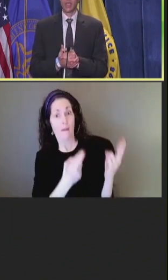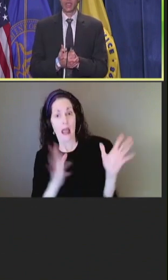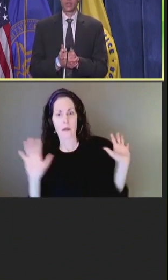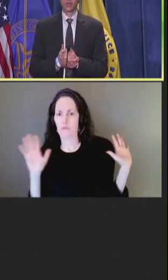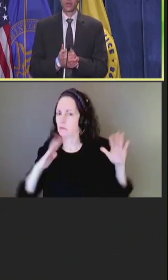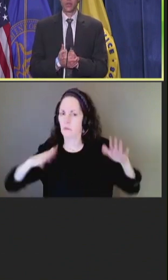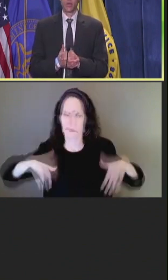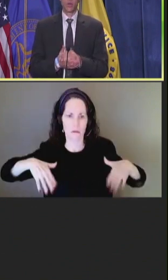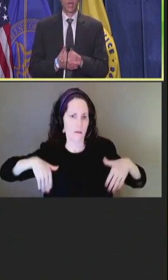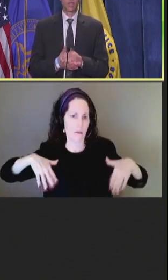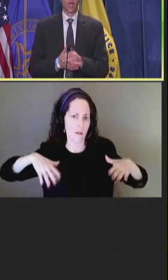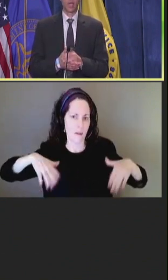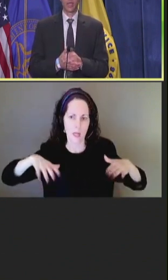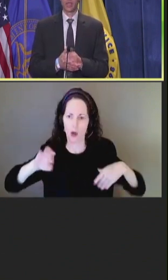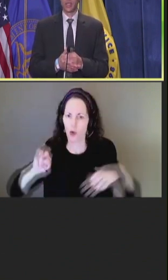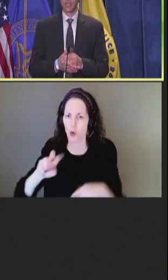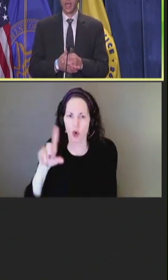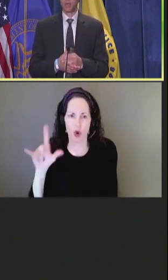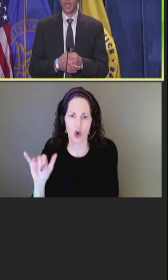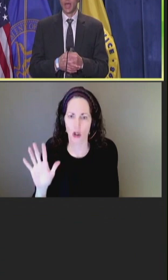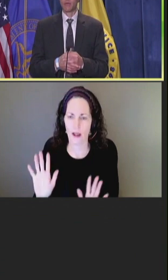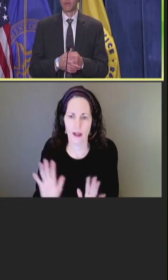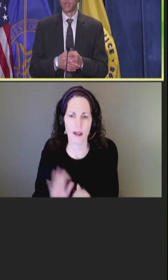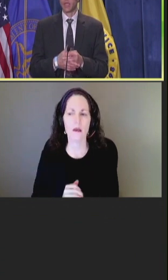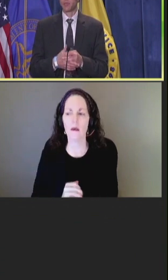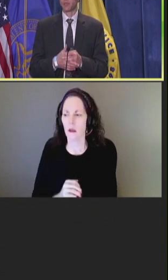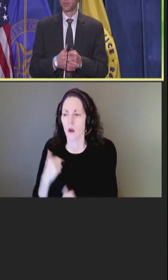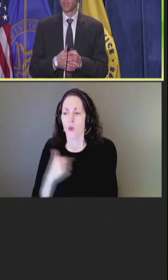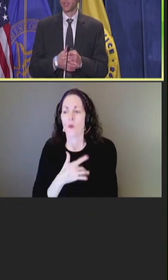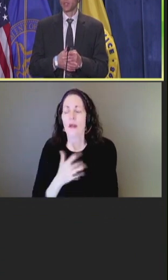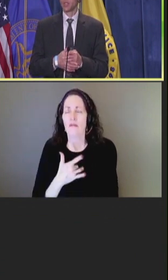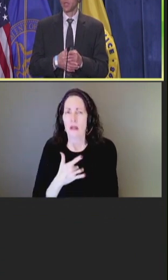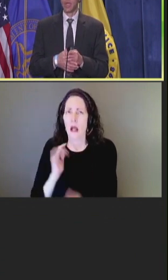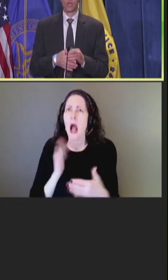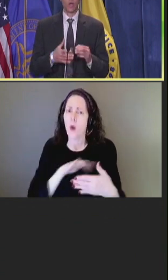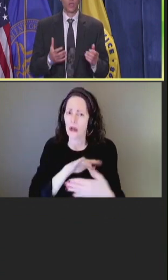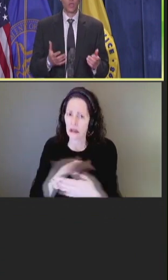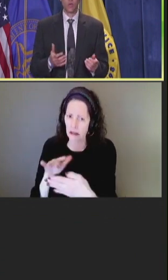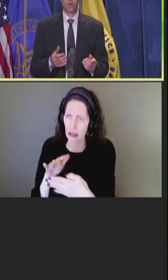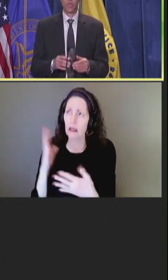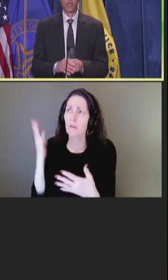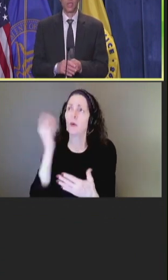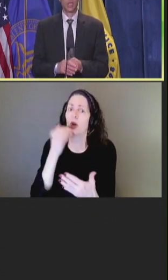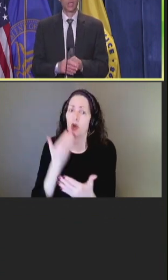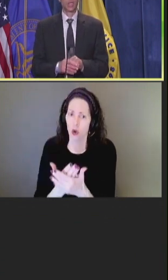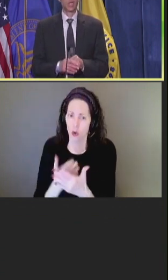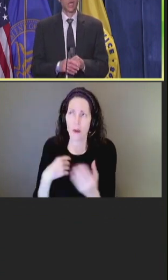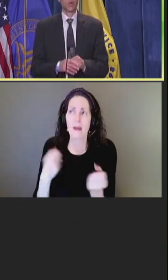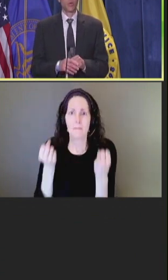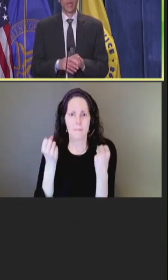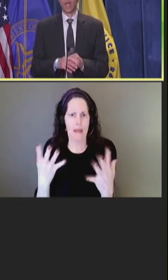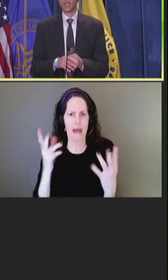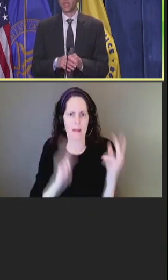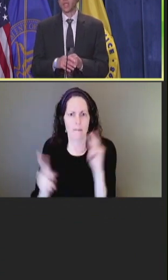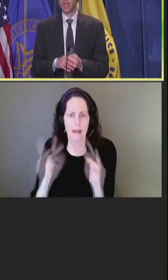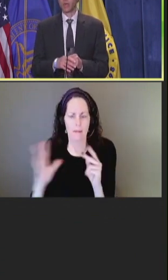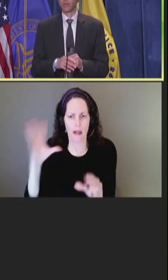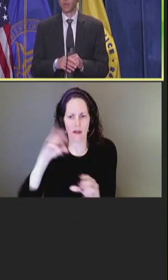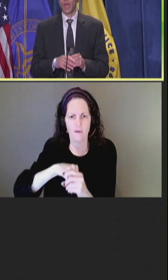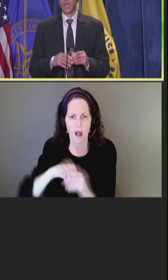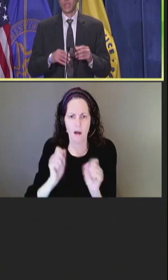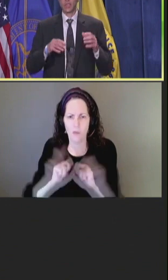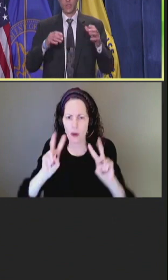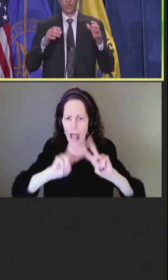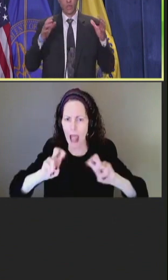study is quite solid in the sense that we have a large cohort. We analyzed it in several